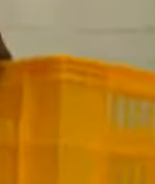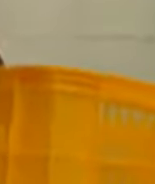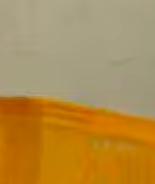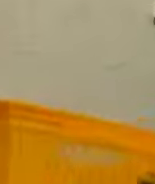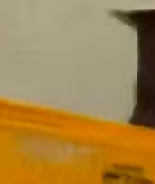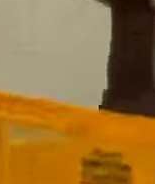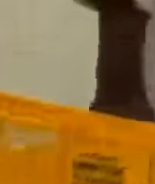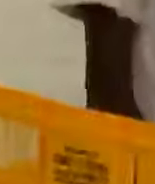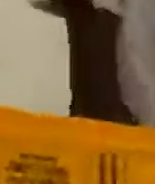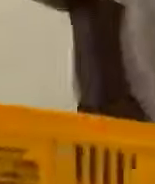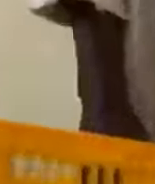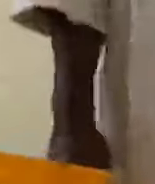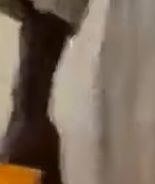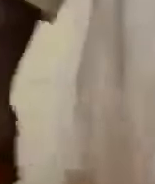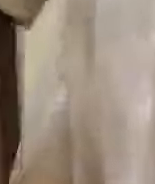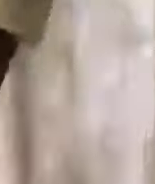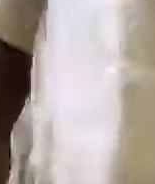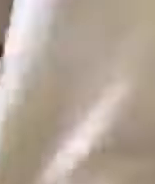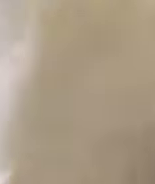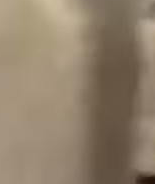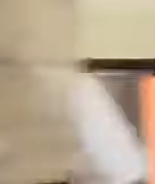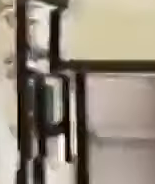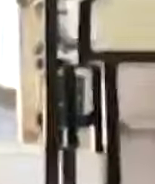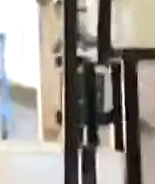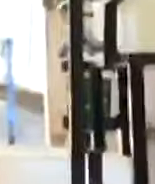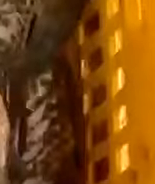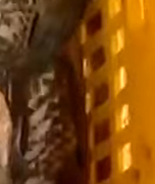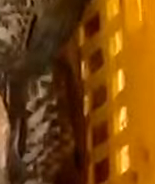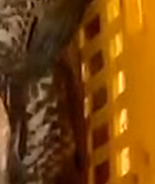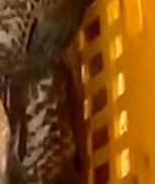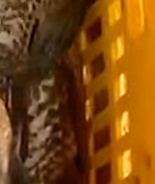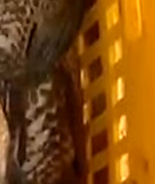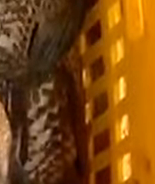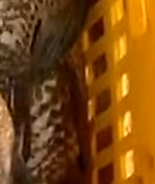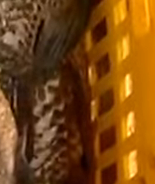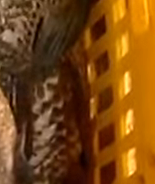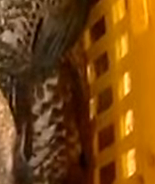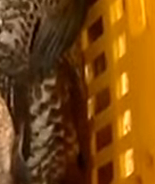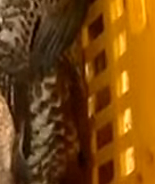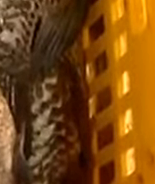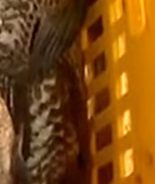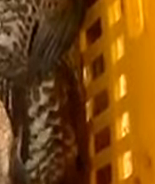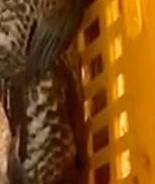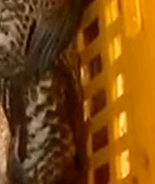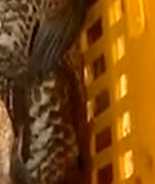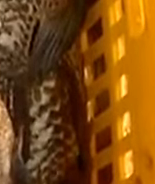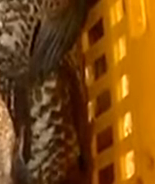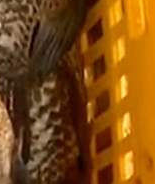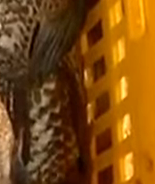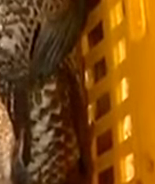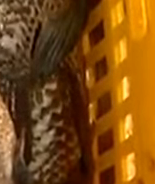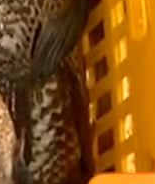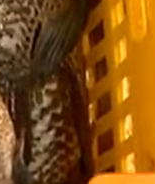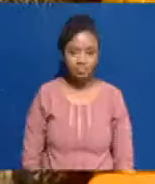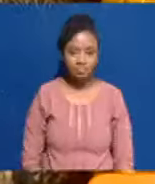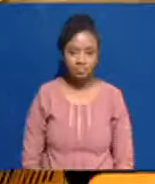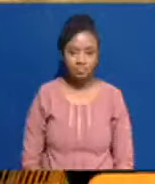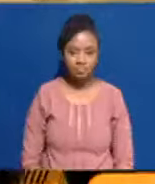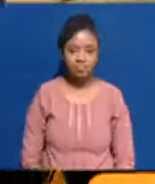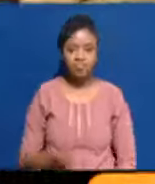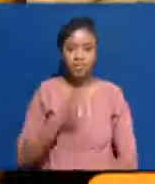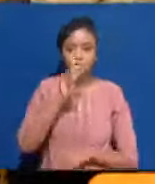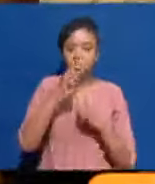The UN's Food and Agriculture Organization estimates that at least 27% of harvested fish is lost due to poor